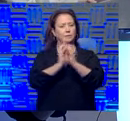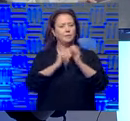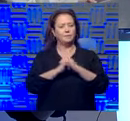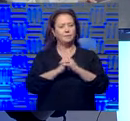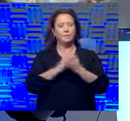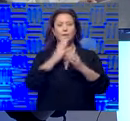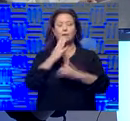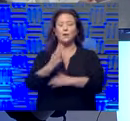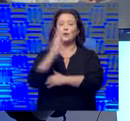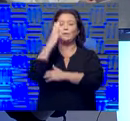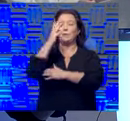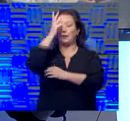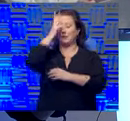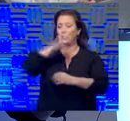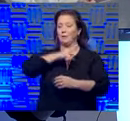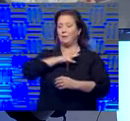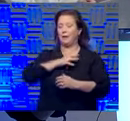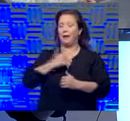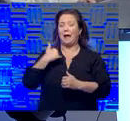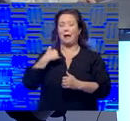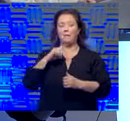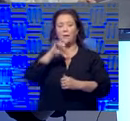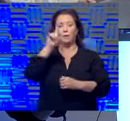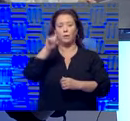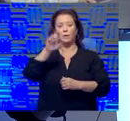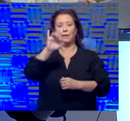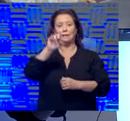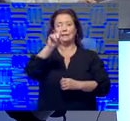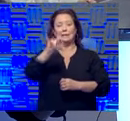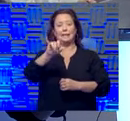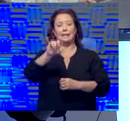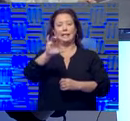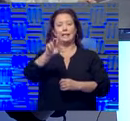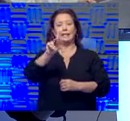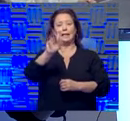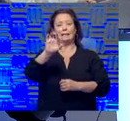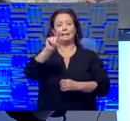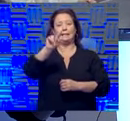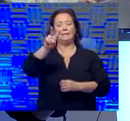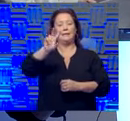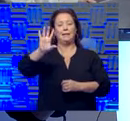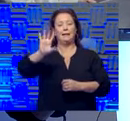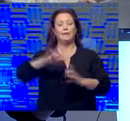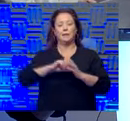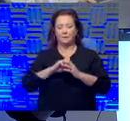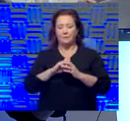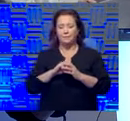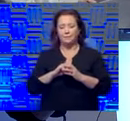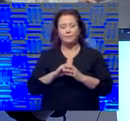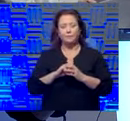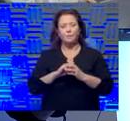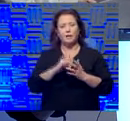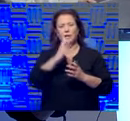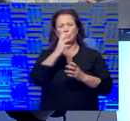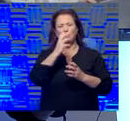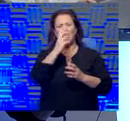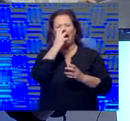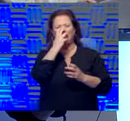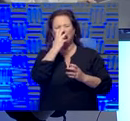Good morning, gentlemen. I do have a question. It's Cindy from KCTV5. Those little